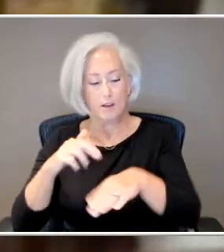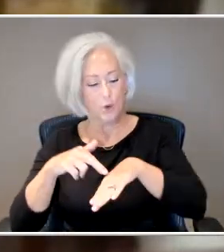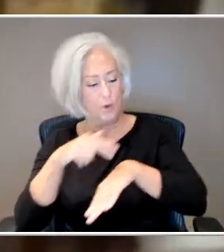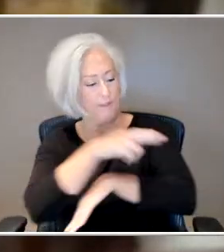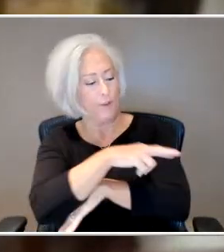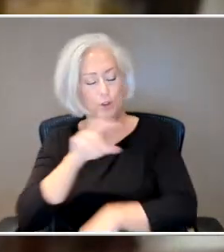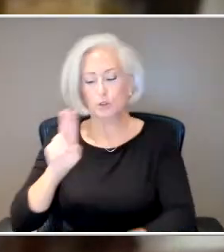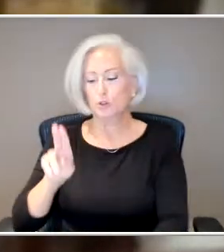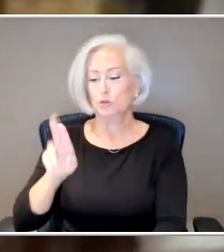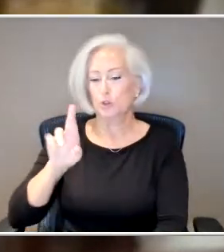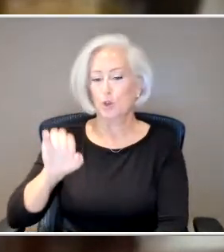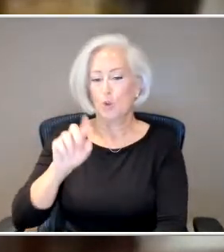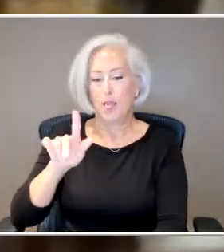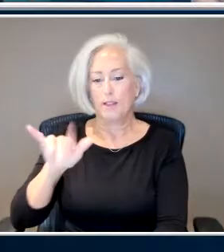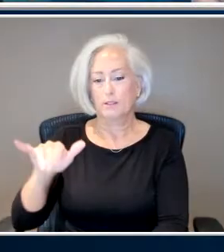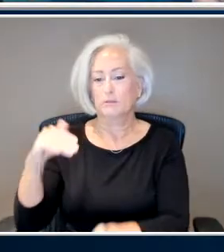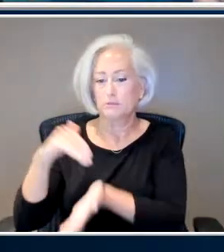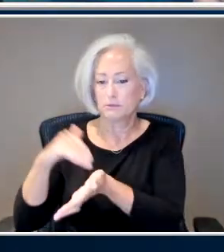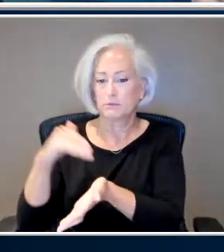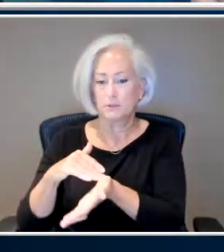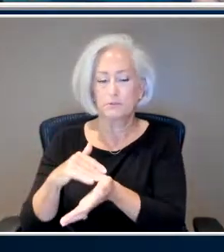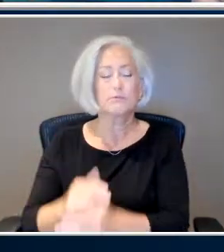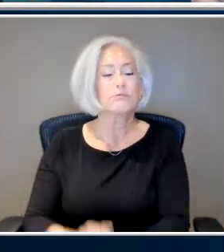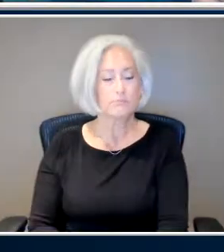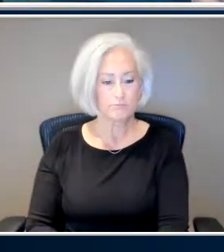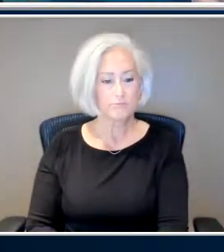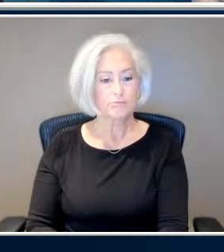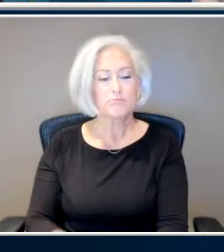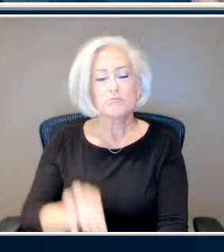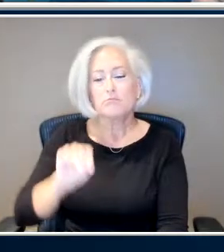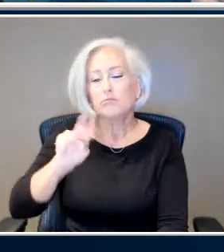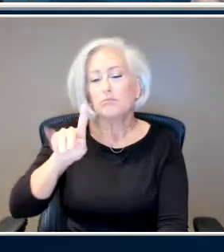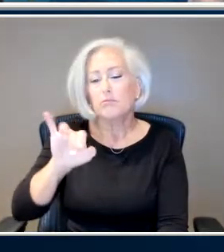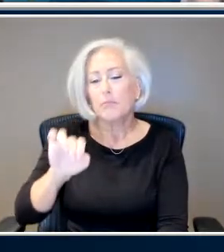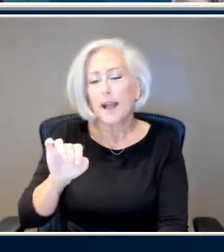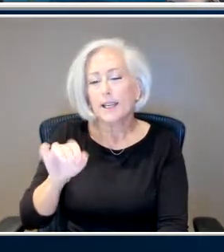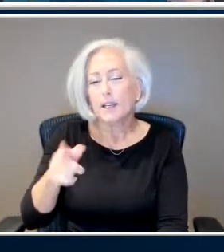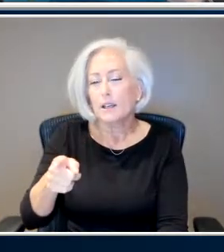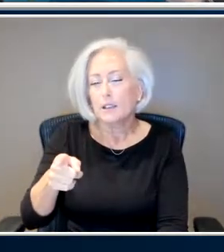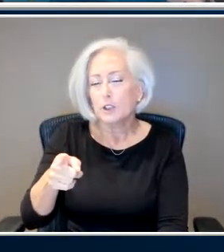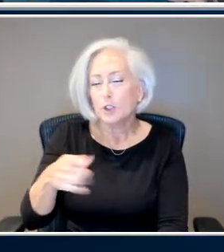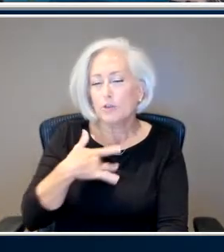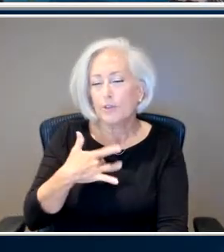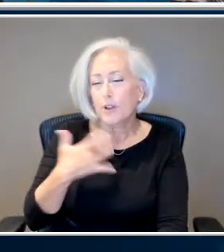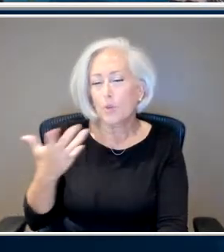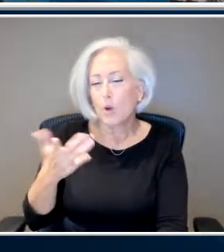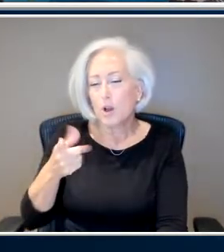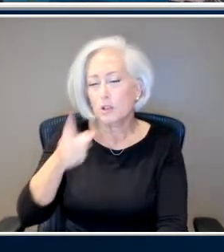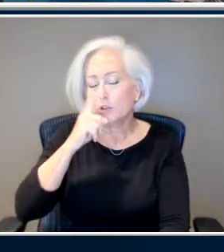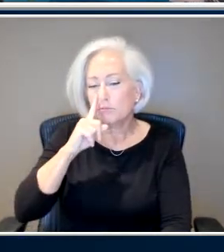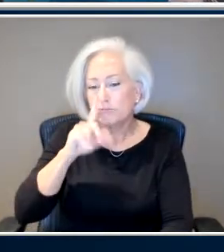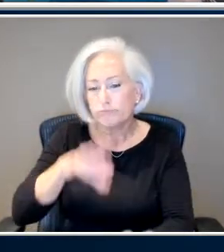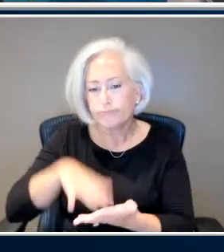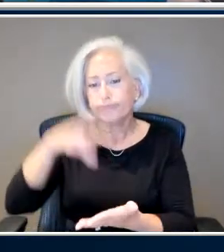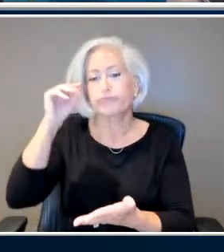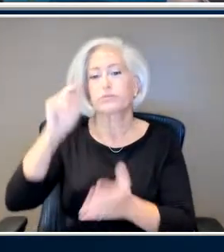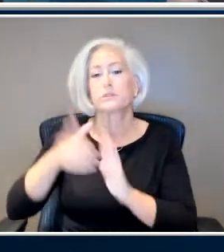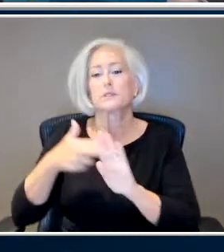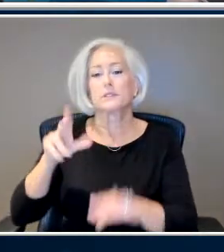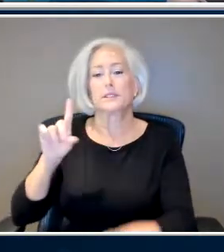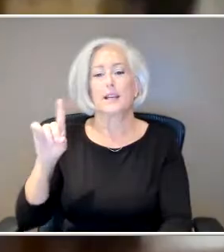urologist. Mike, what was it like when you were diagnosed? I kind of